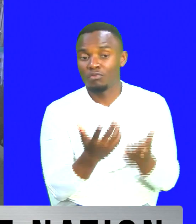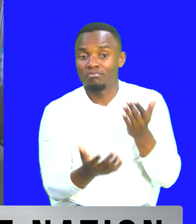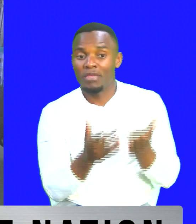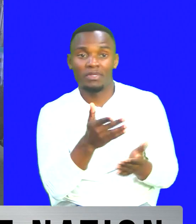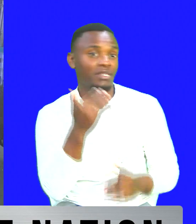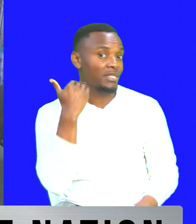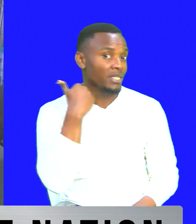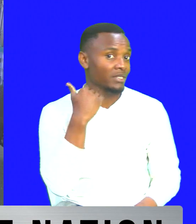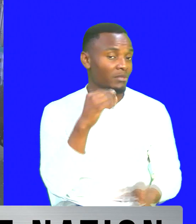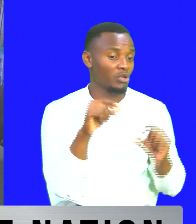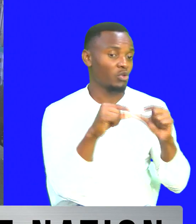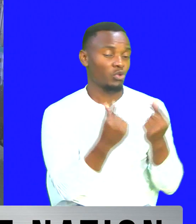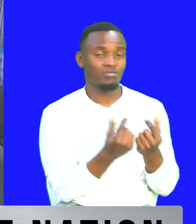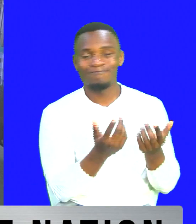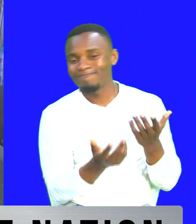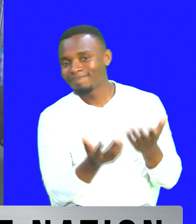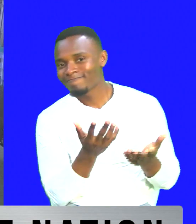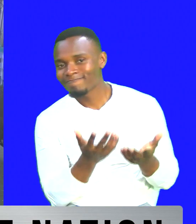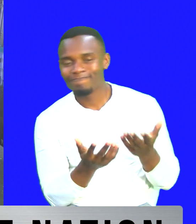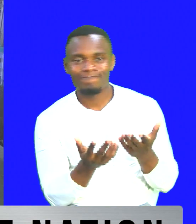are a bit,